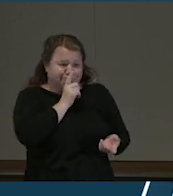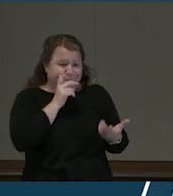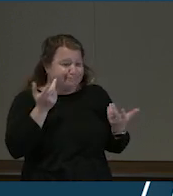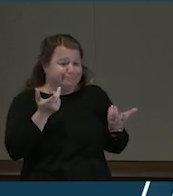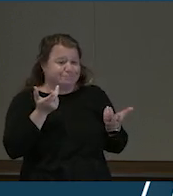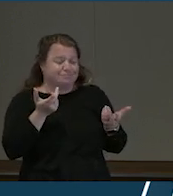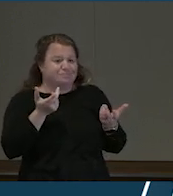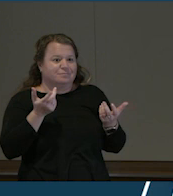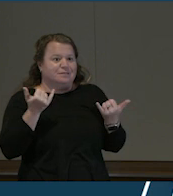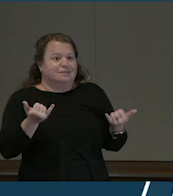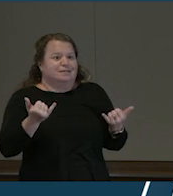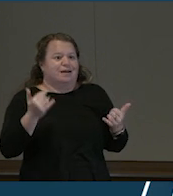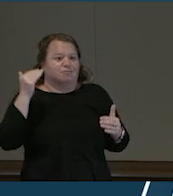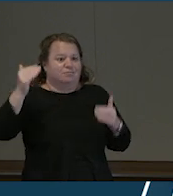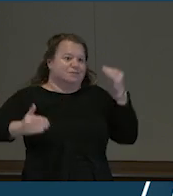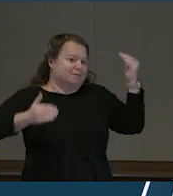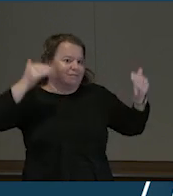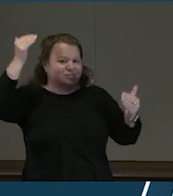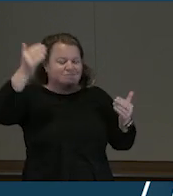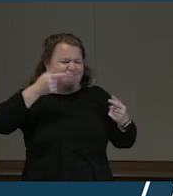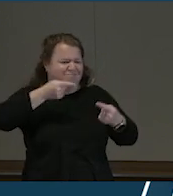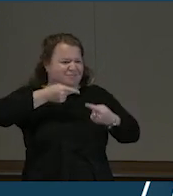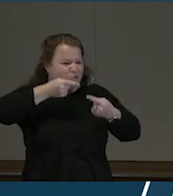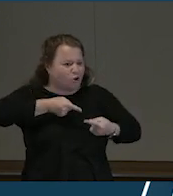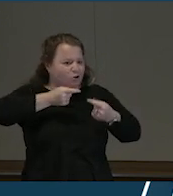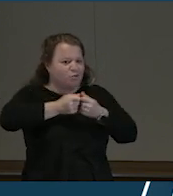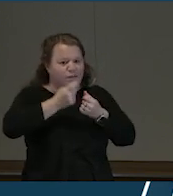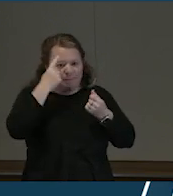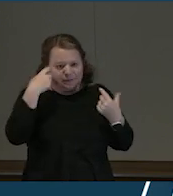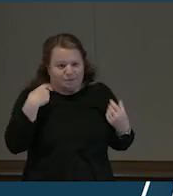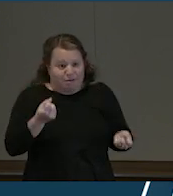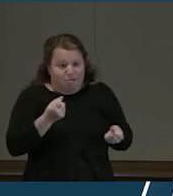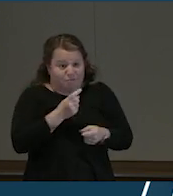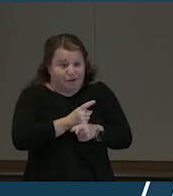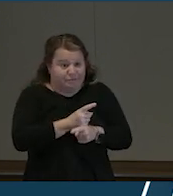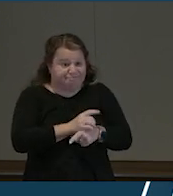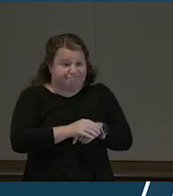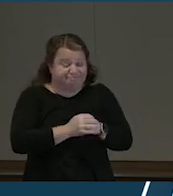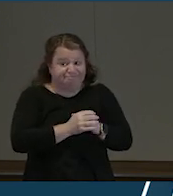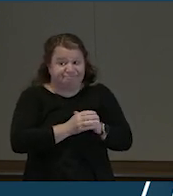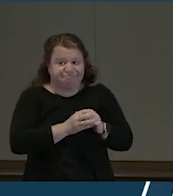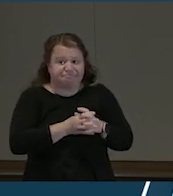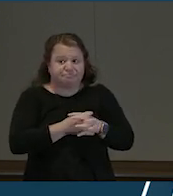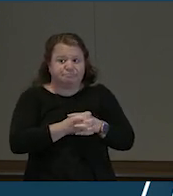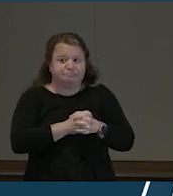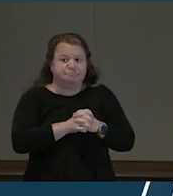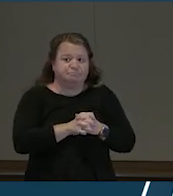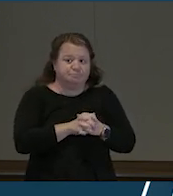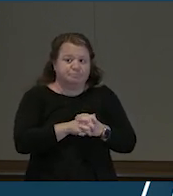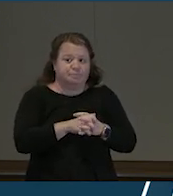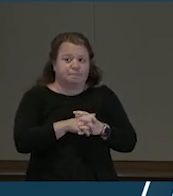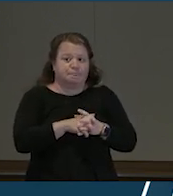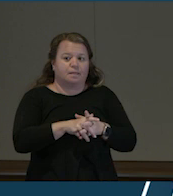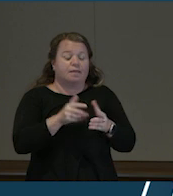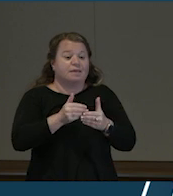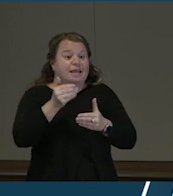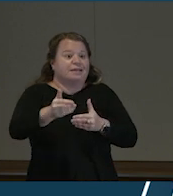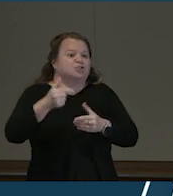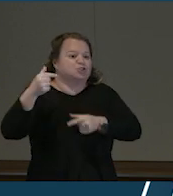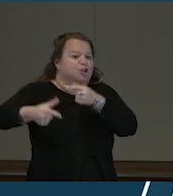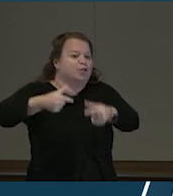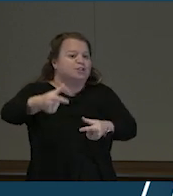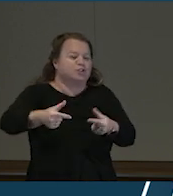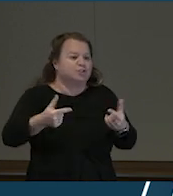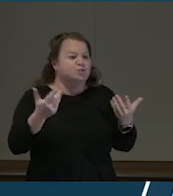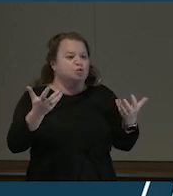as adults, we're struggling with our mental health. We know that we want to raise the next generation differently, and so that's